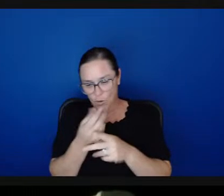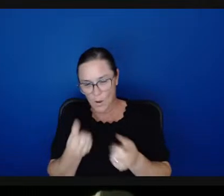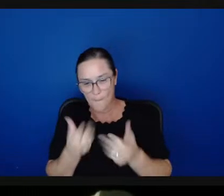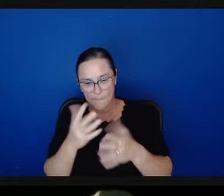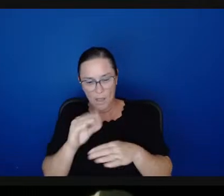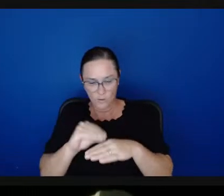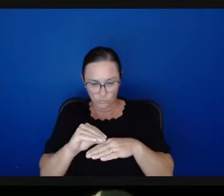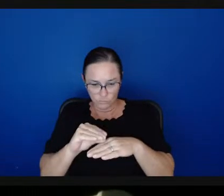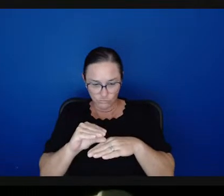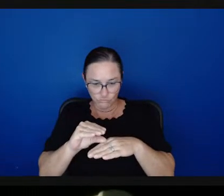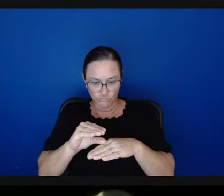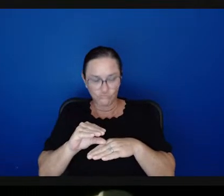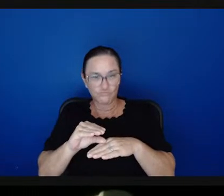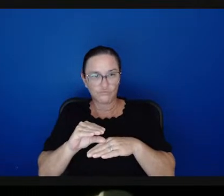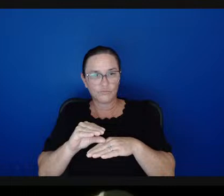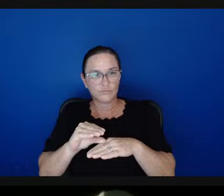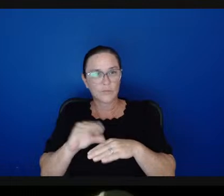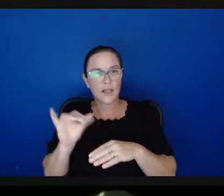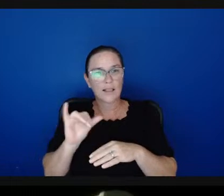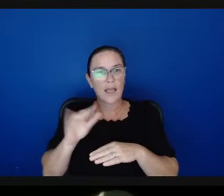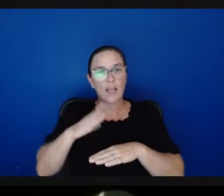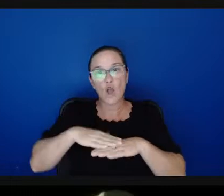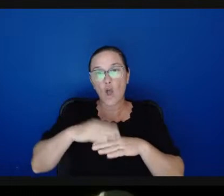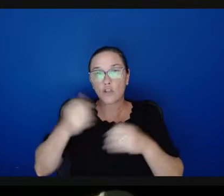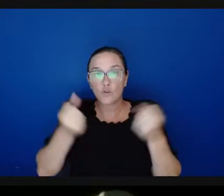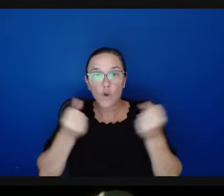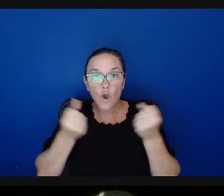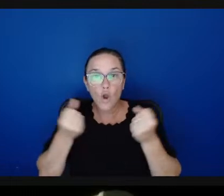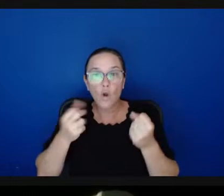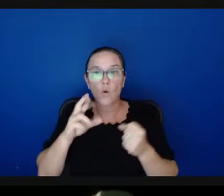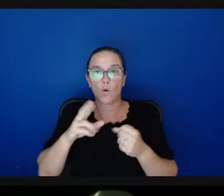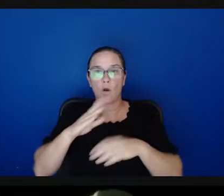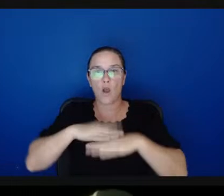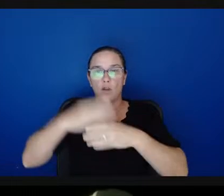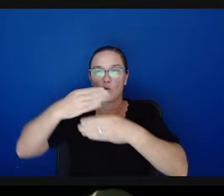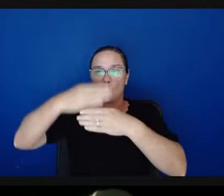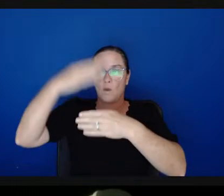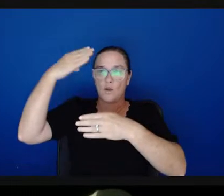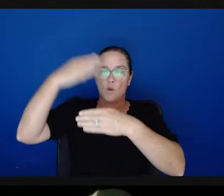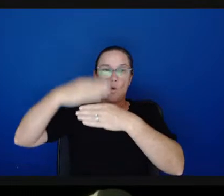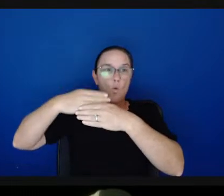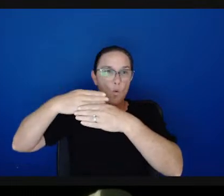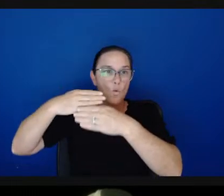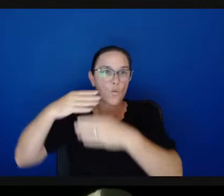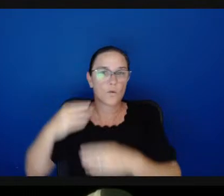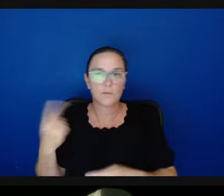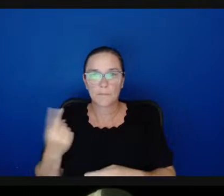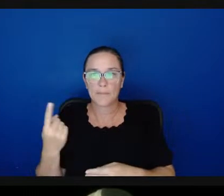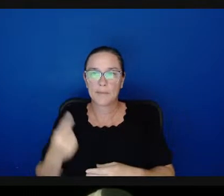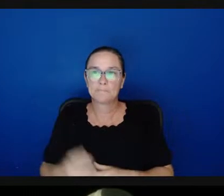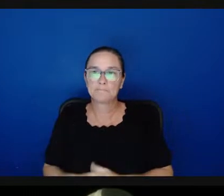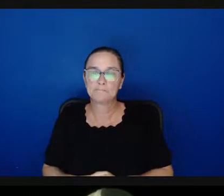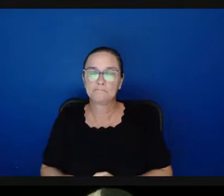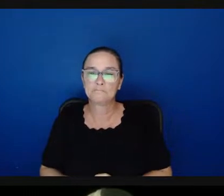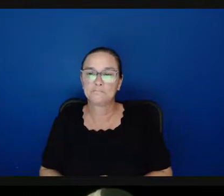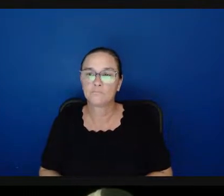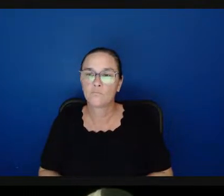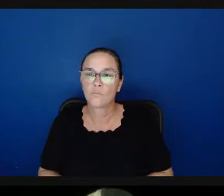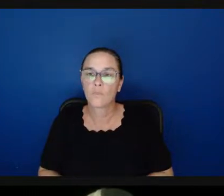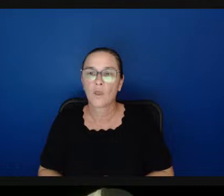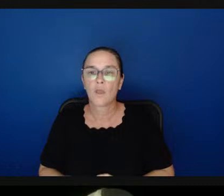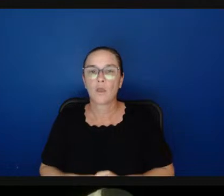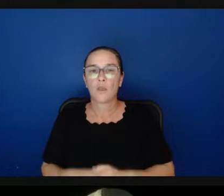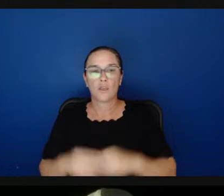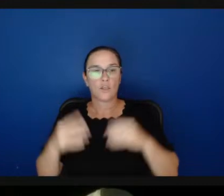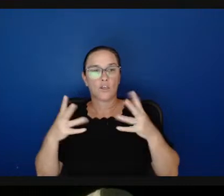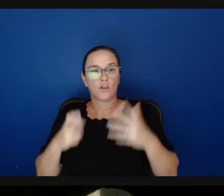collecting there, like on the hood of your car or on your windshield, that kind of thing. What you don't want to do is go brush